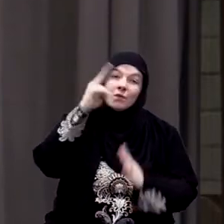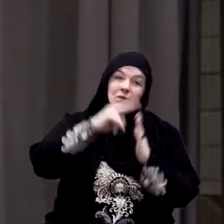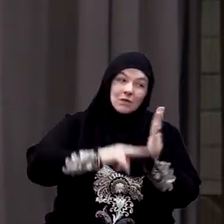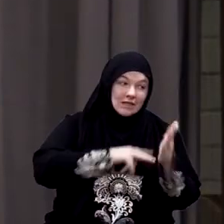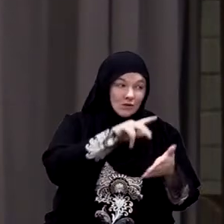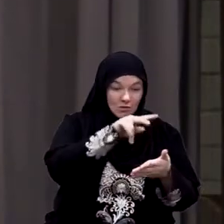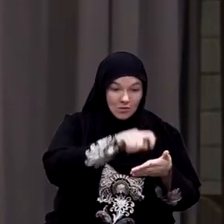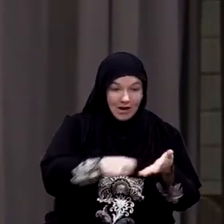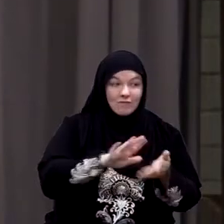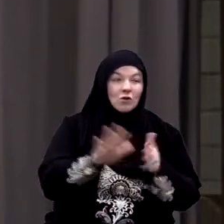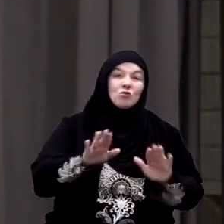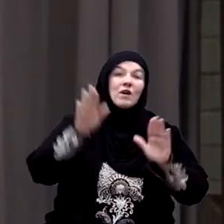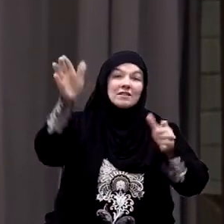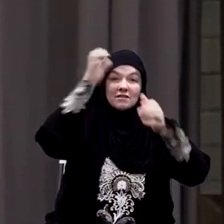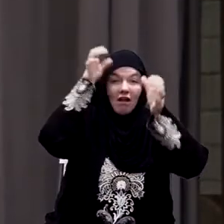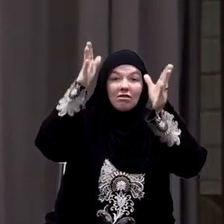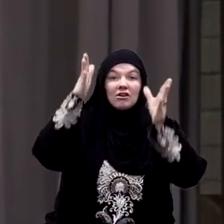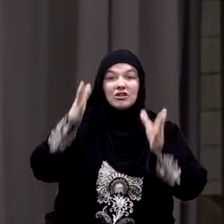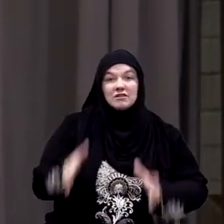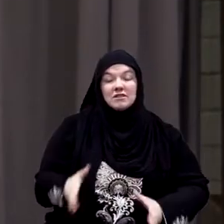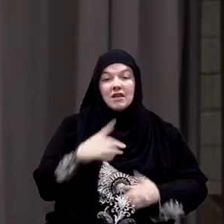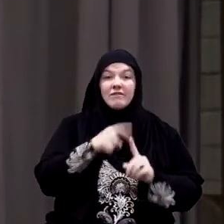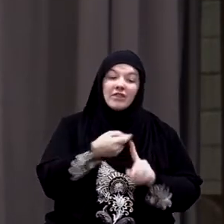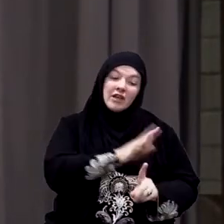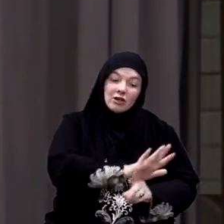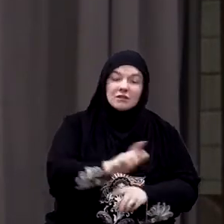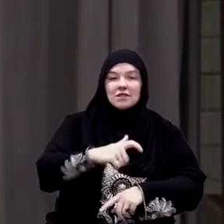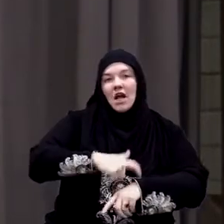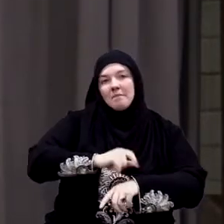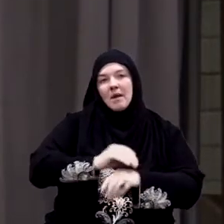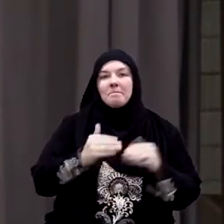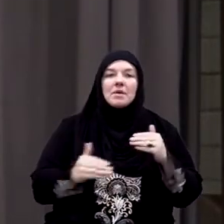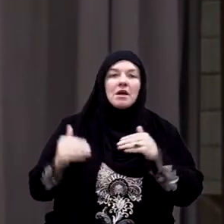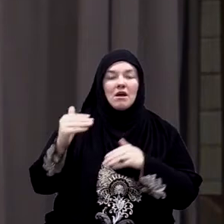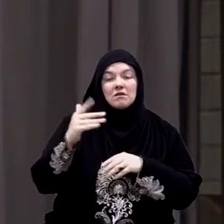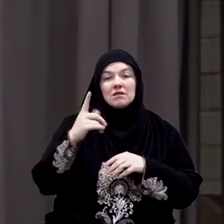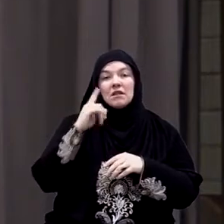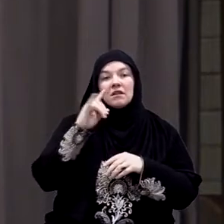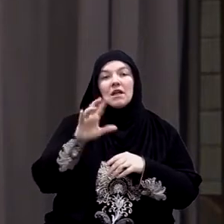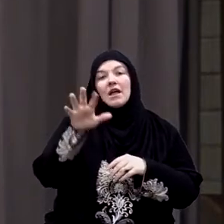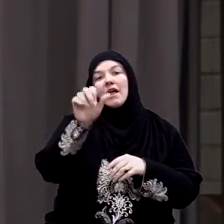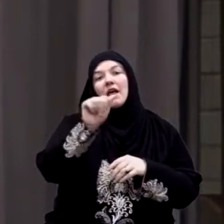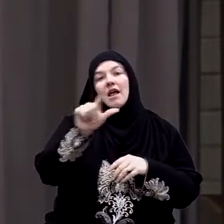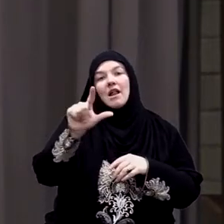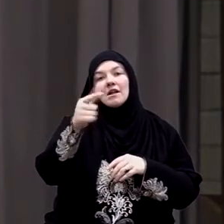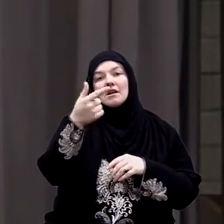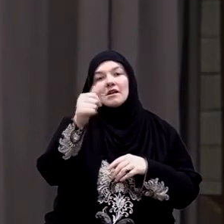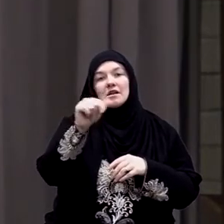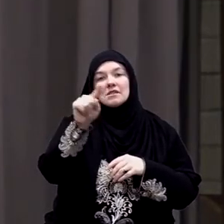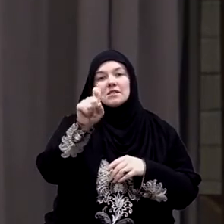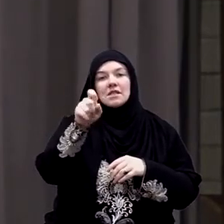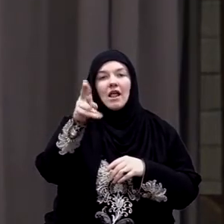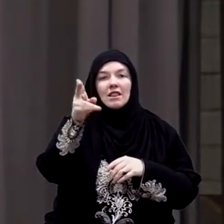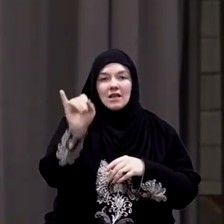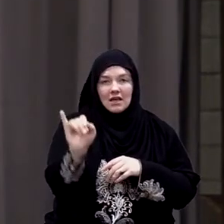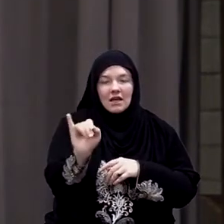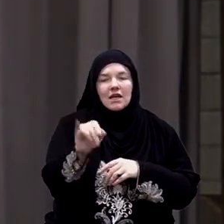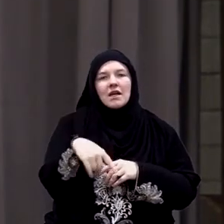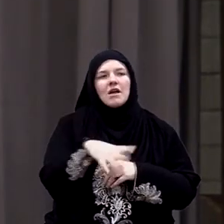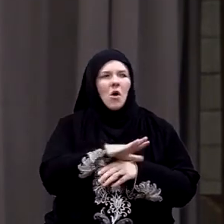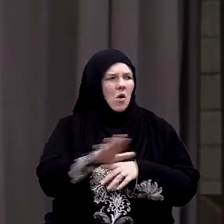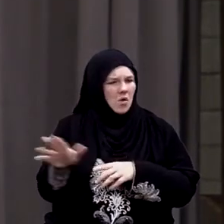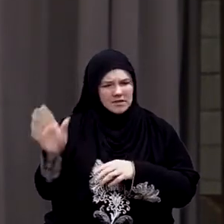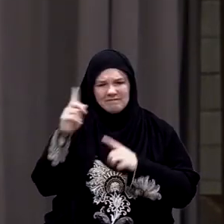the writings of great scholars of their time and beyond, like Al-Ghazali, Ibn al-Qayyim, Ibn Rushd, all of